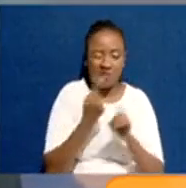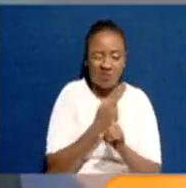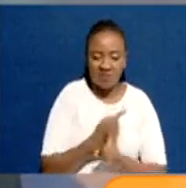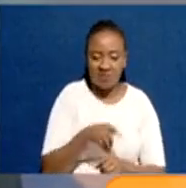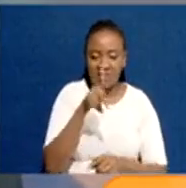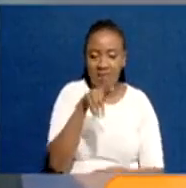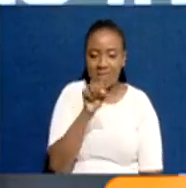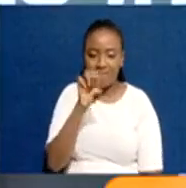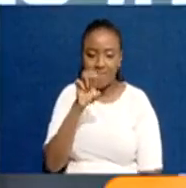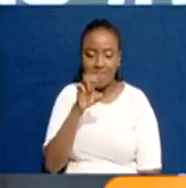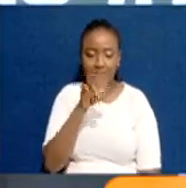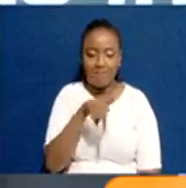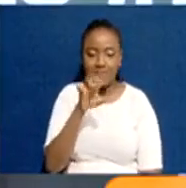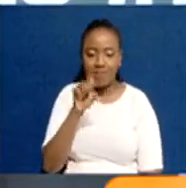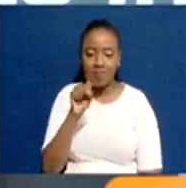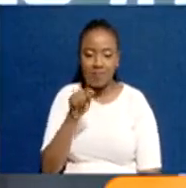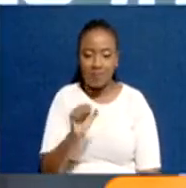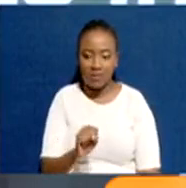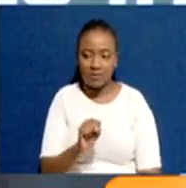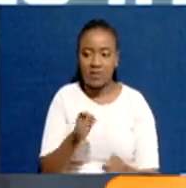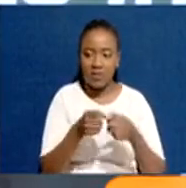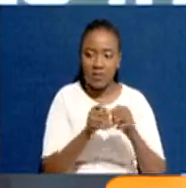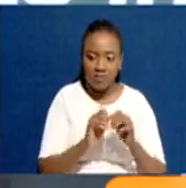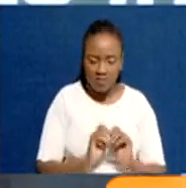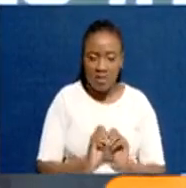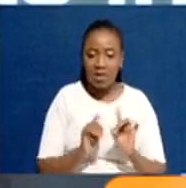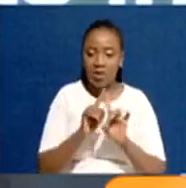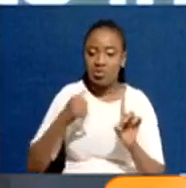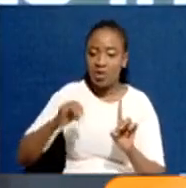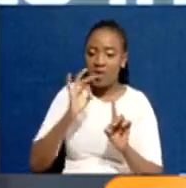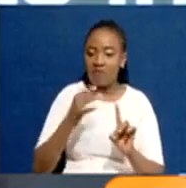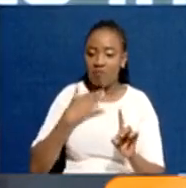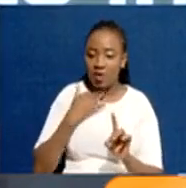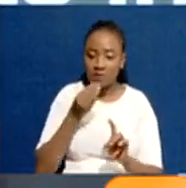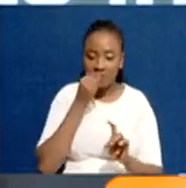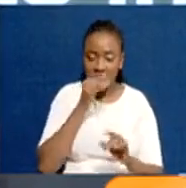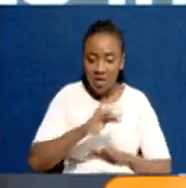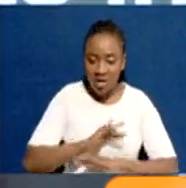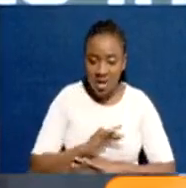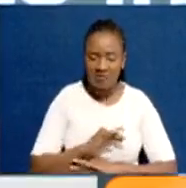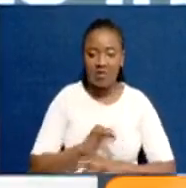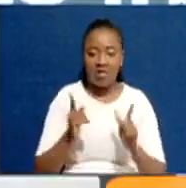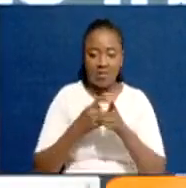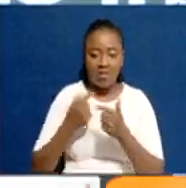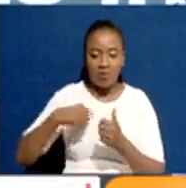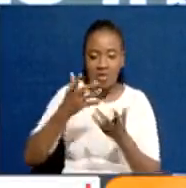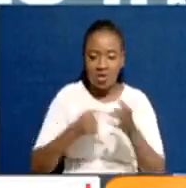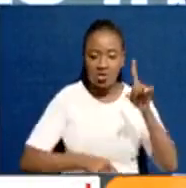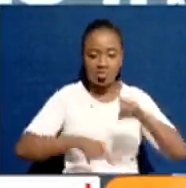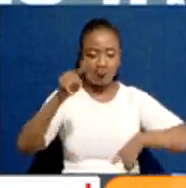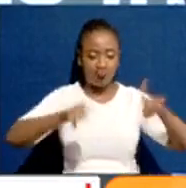this pest. If we want to ensure that we have food security and nutrition, then we have also to diversify.